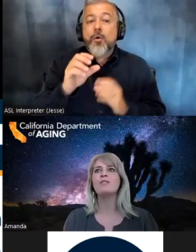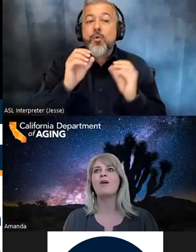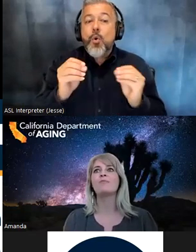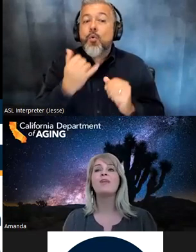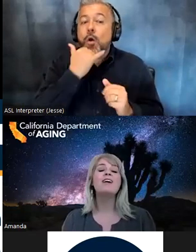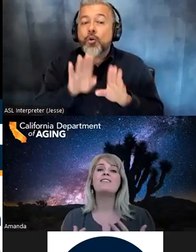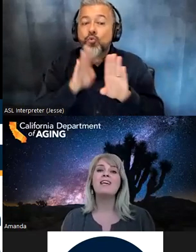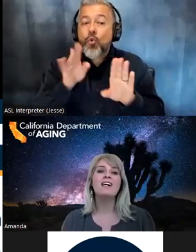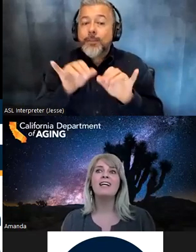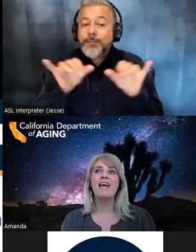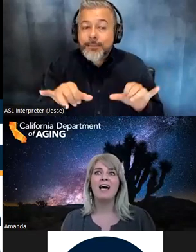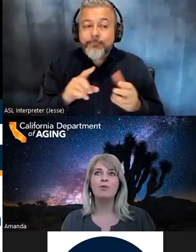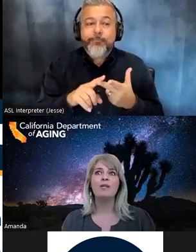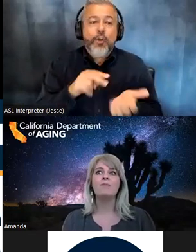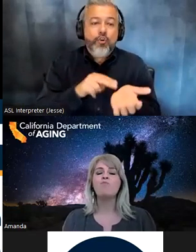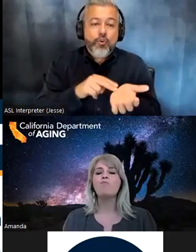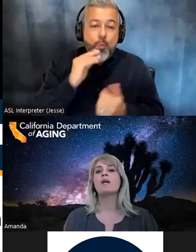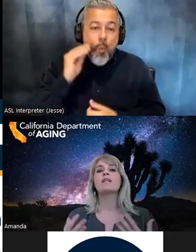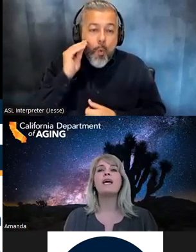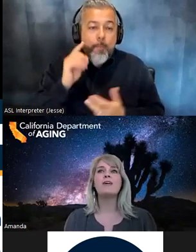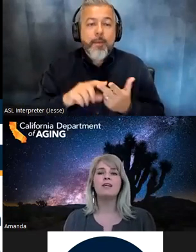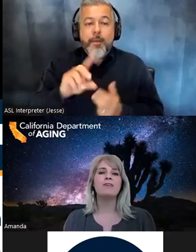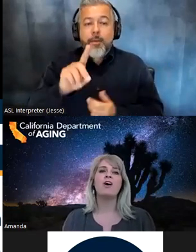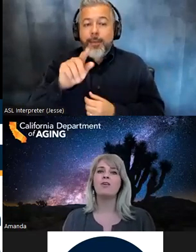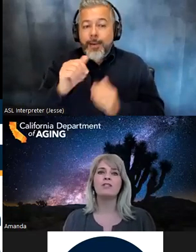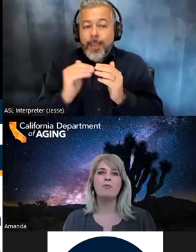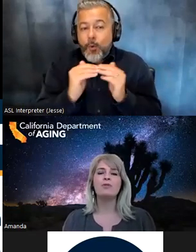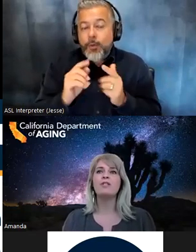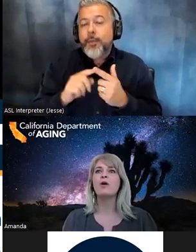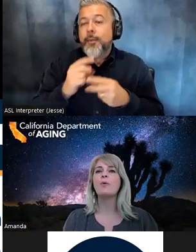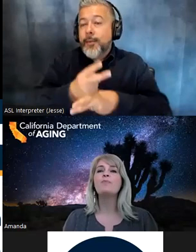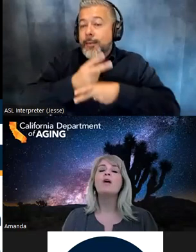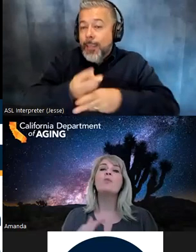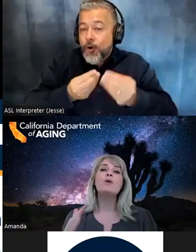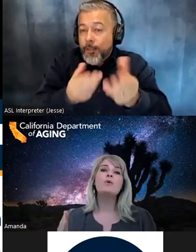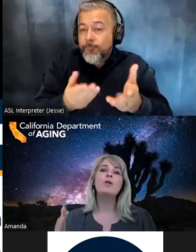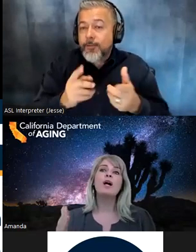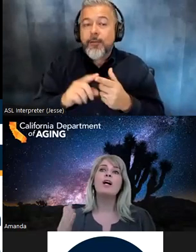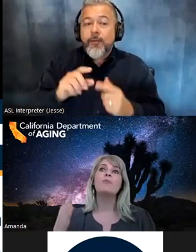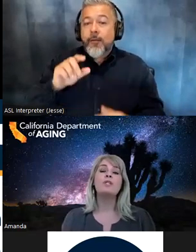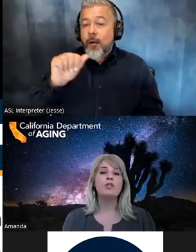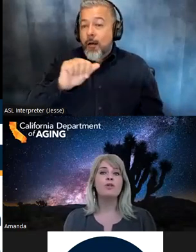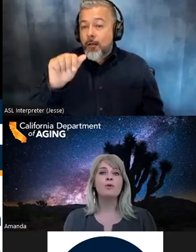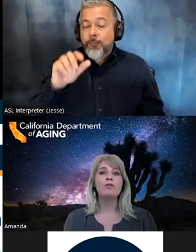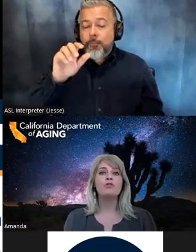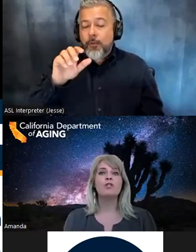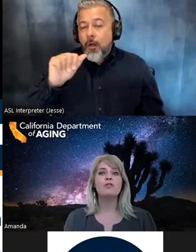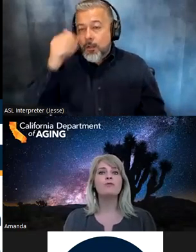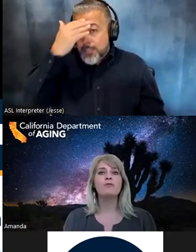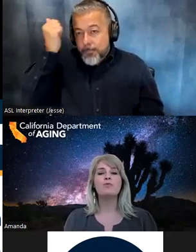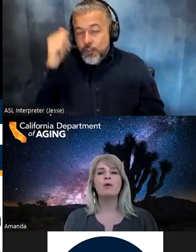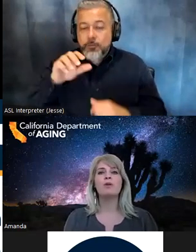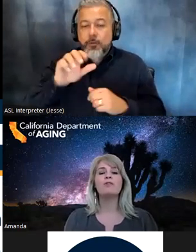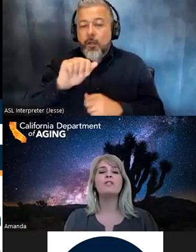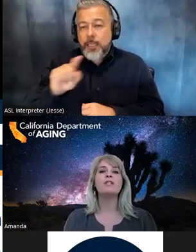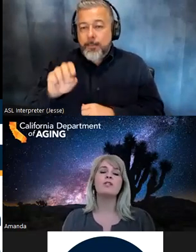homes, data and equity, caregiving, Alzheimer's. So we will be sharing the registration for